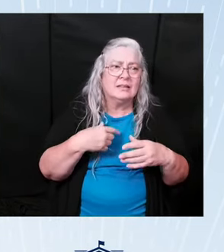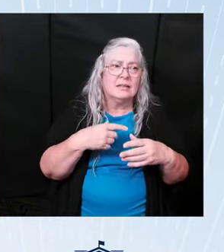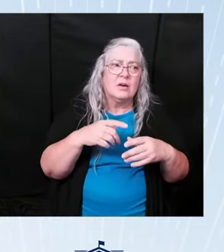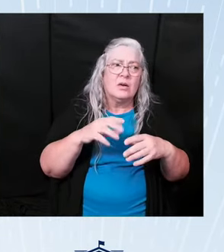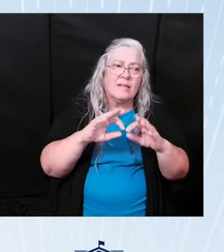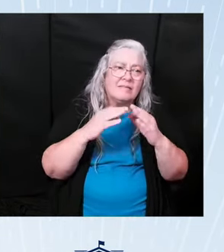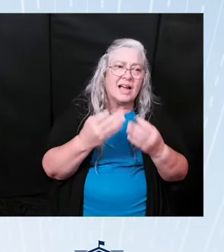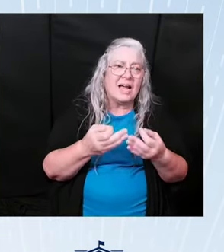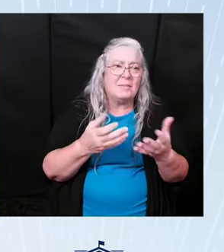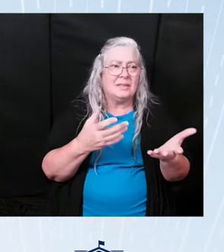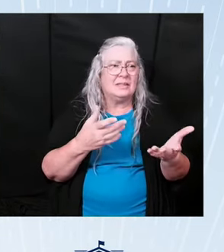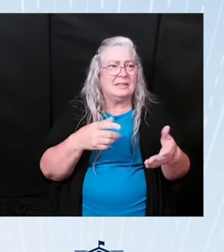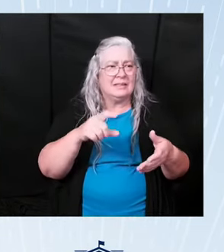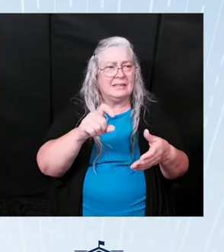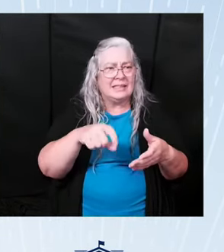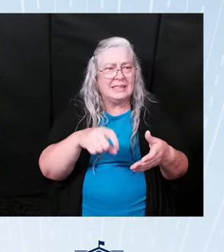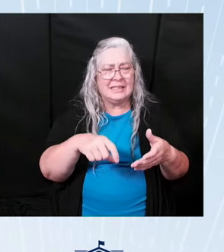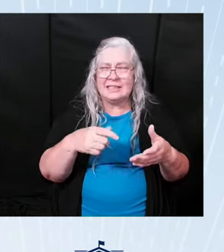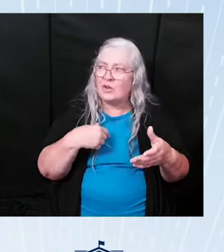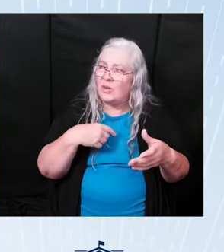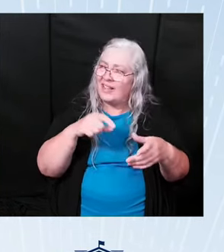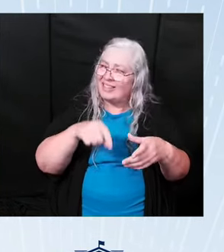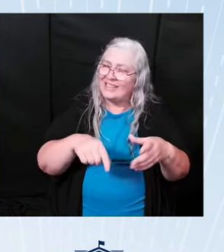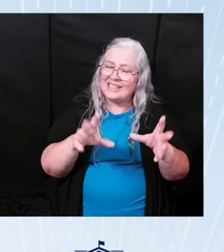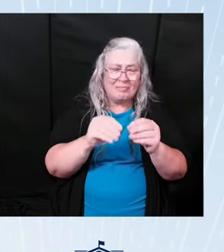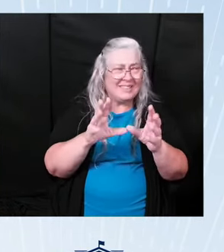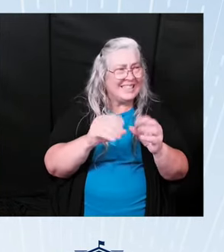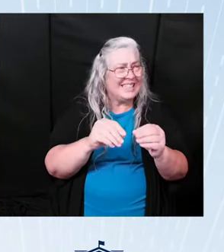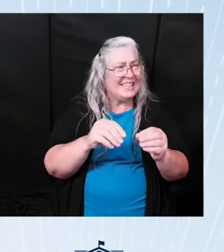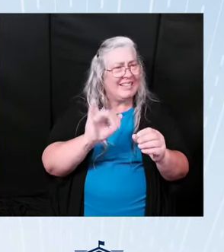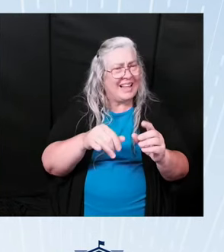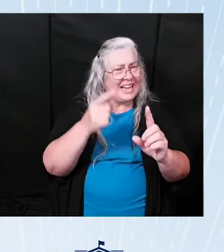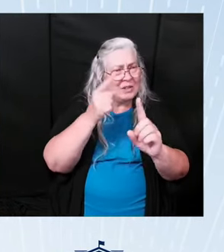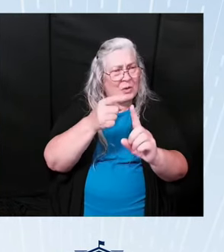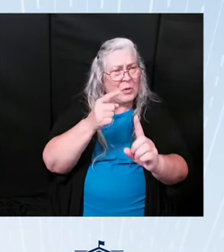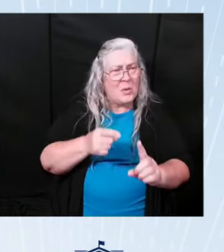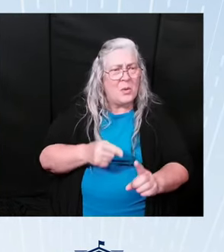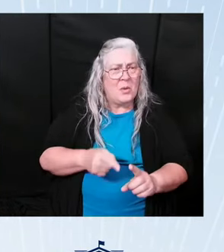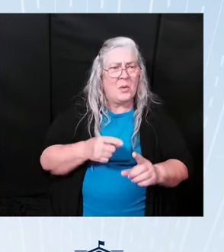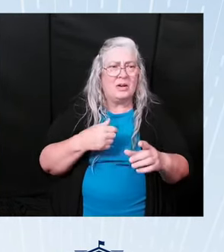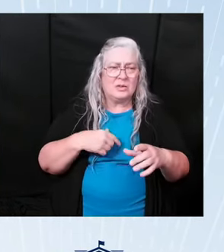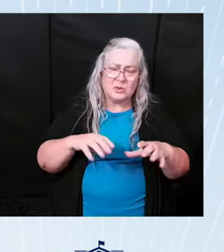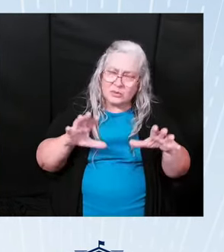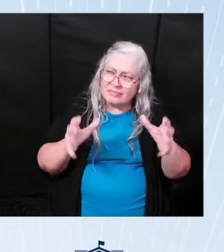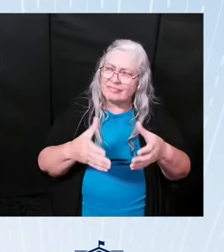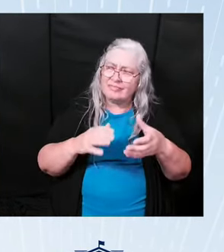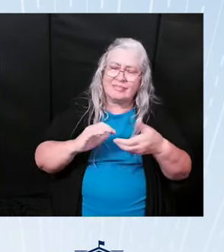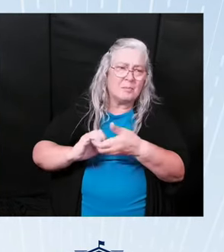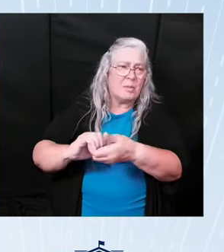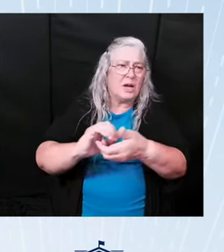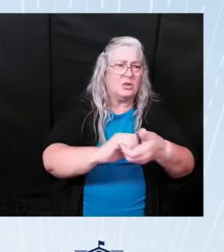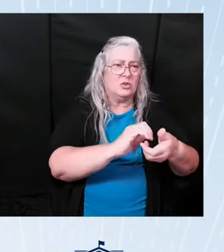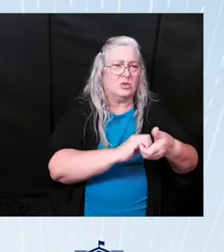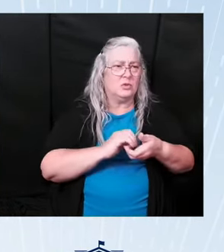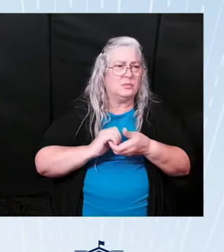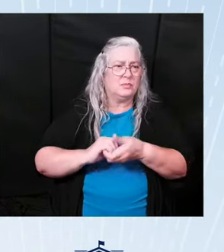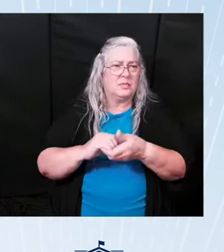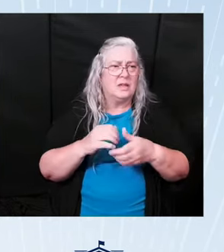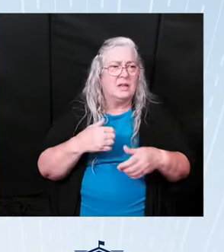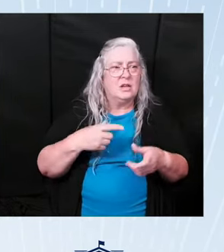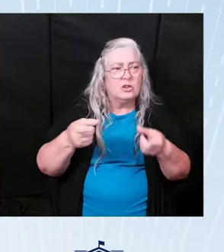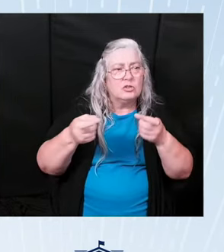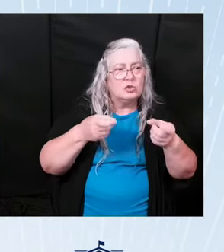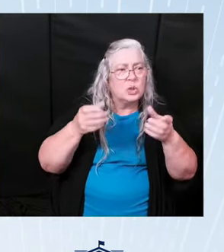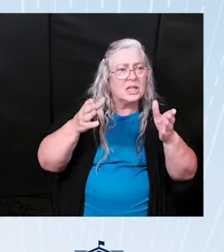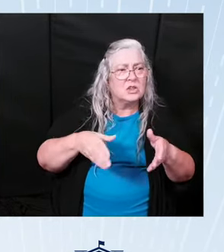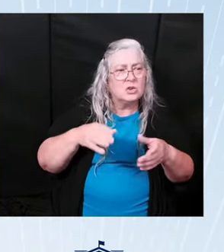Director Mallory and her team at CEQ, we're all about trying to create that linkage, those partnerships with all